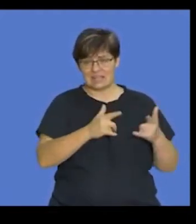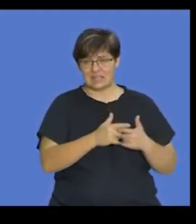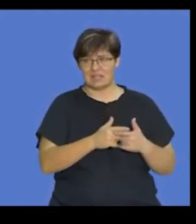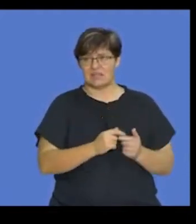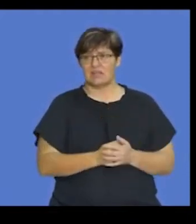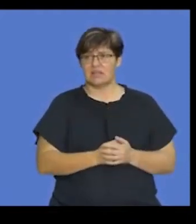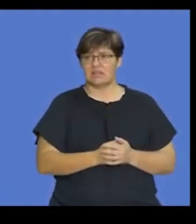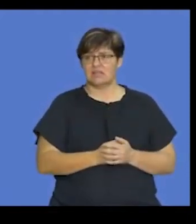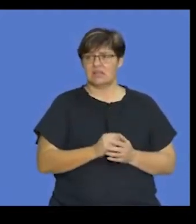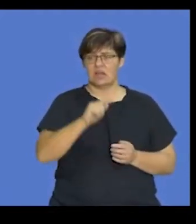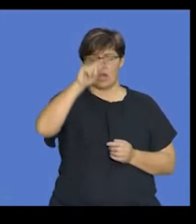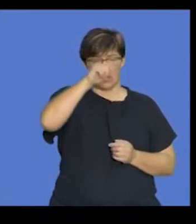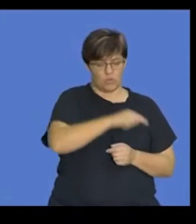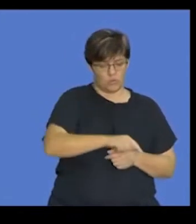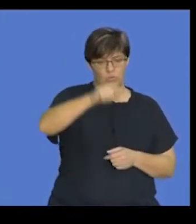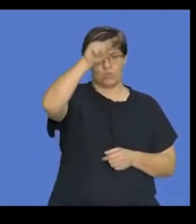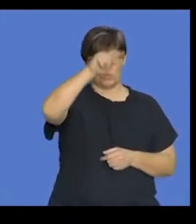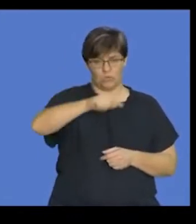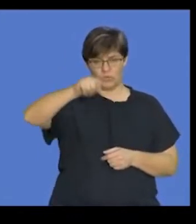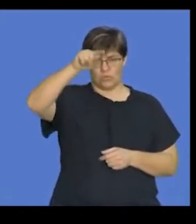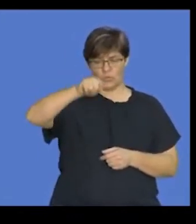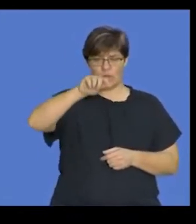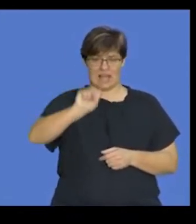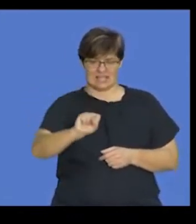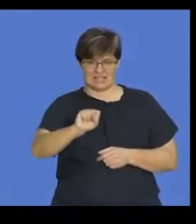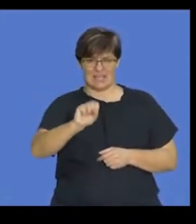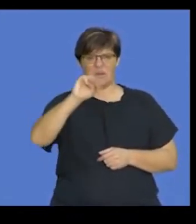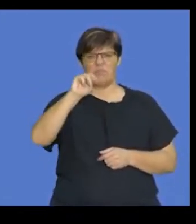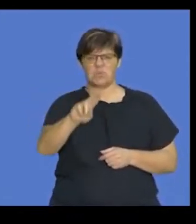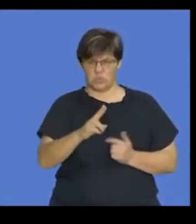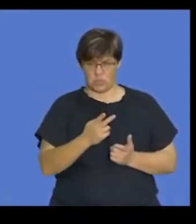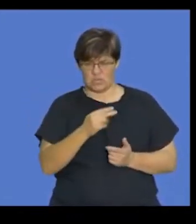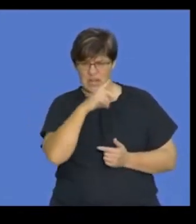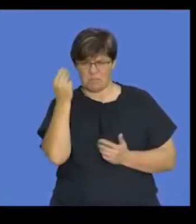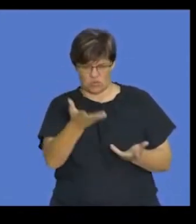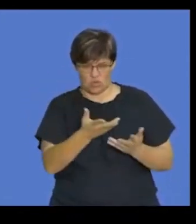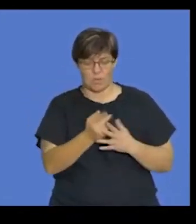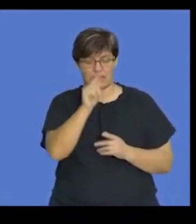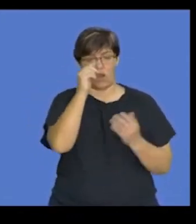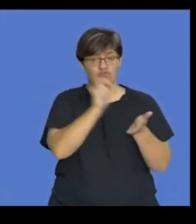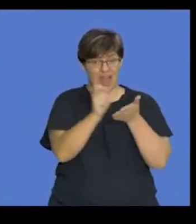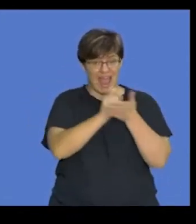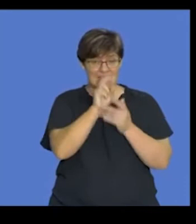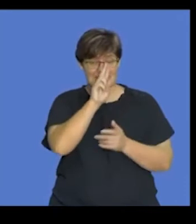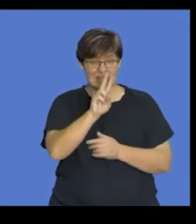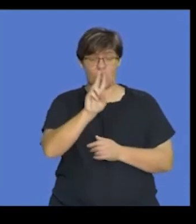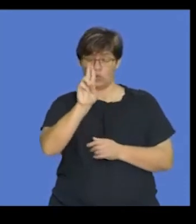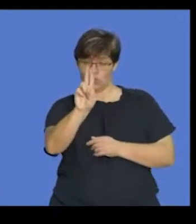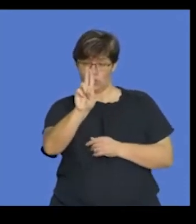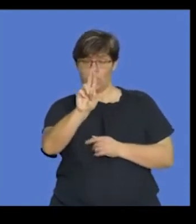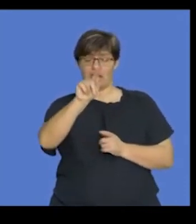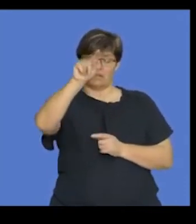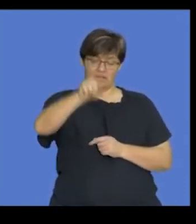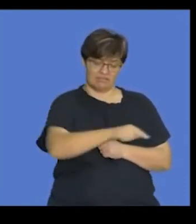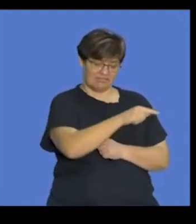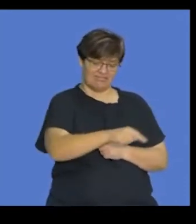friction, mu s, and it's a u, when you write it, it's always difficult when you see it typed, but when it's